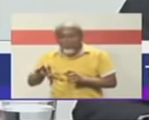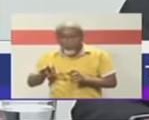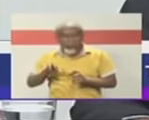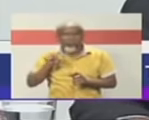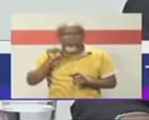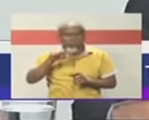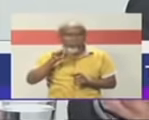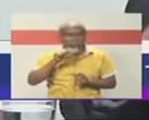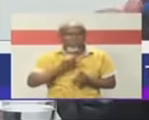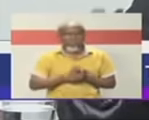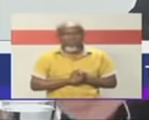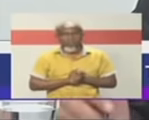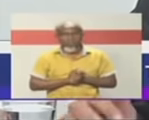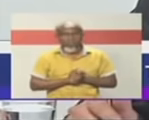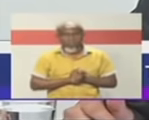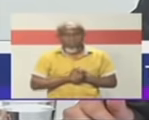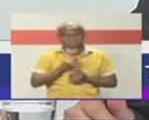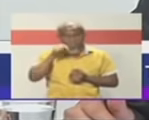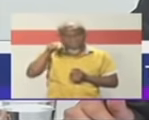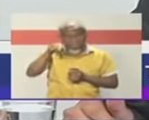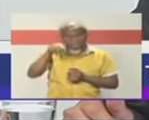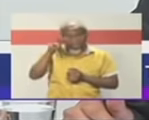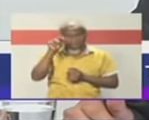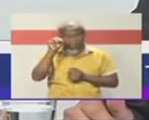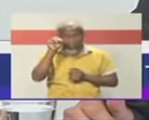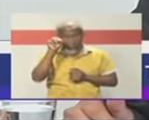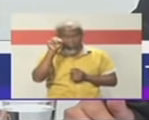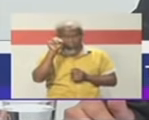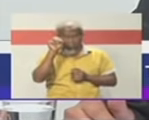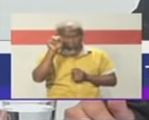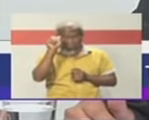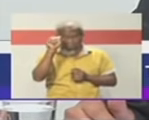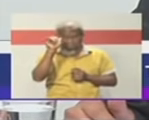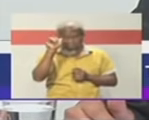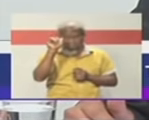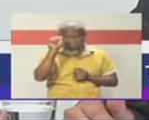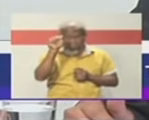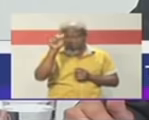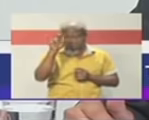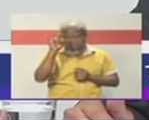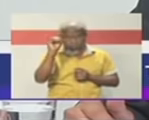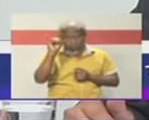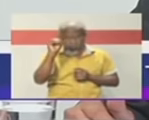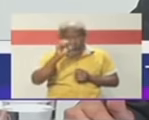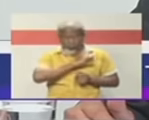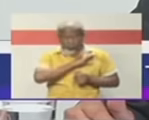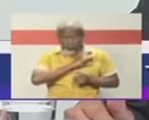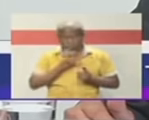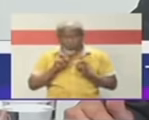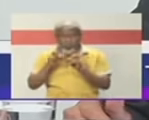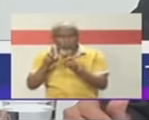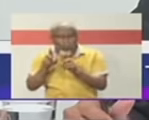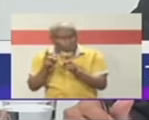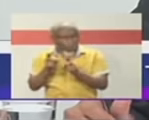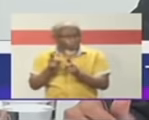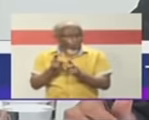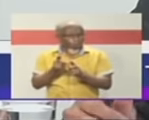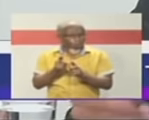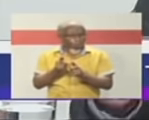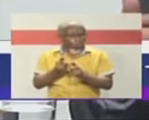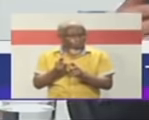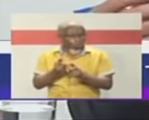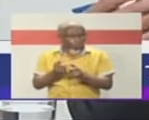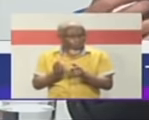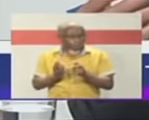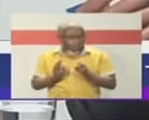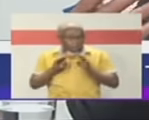In Mayaro, the police had to intervene in a beach line. And listen